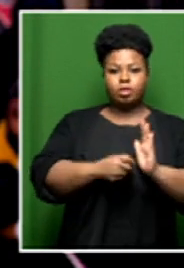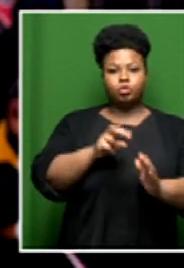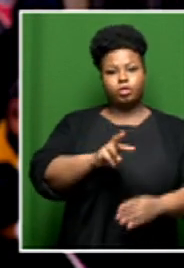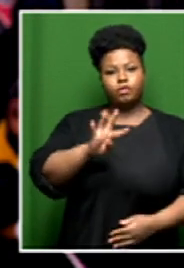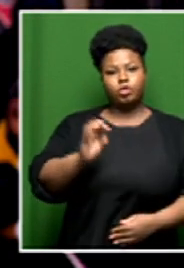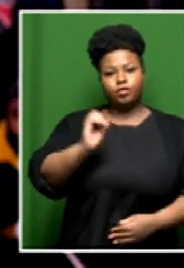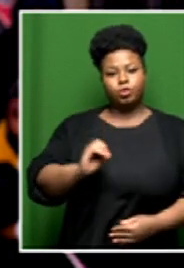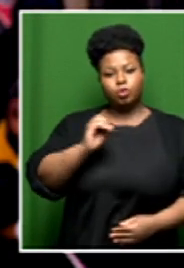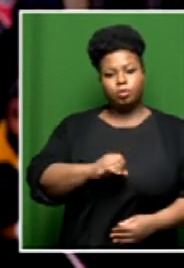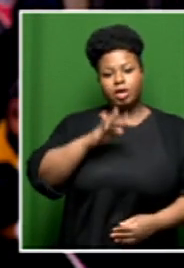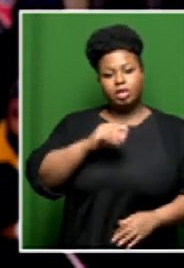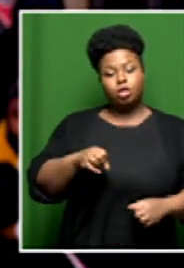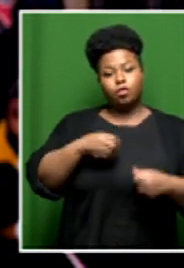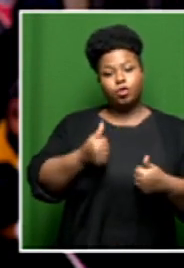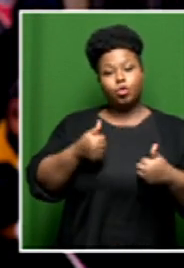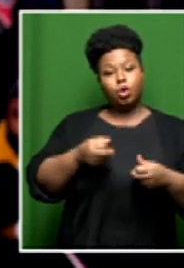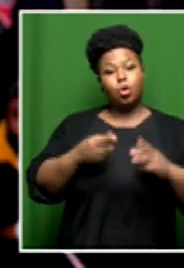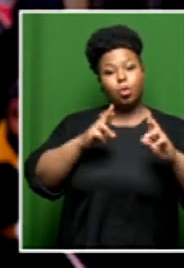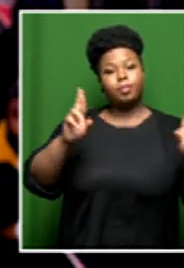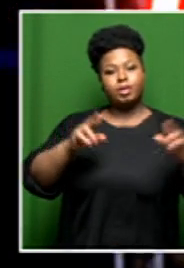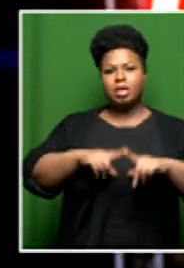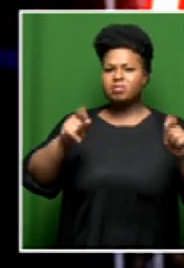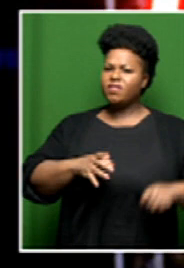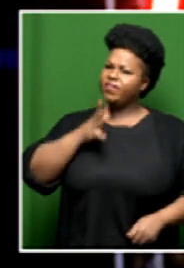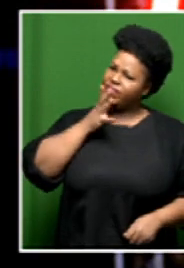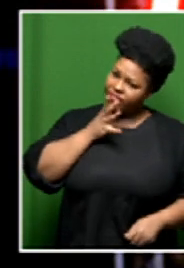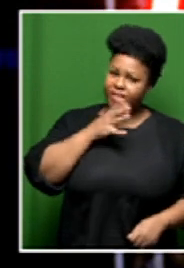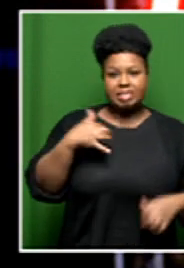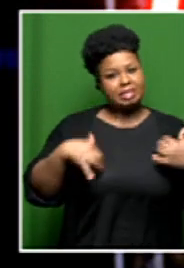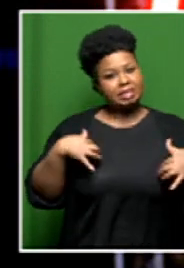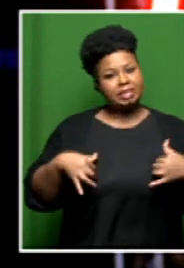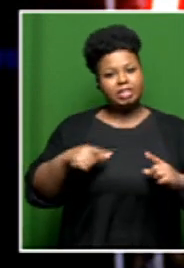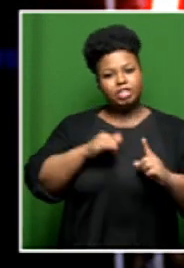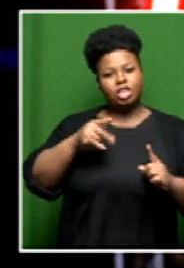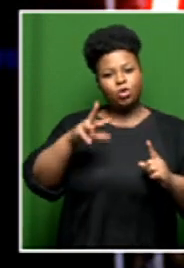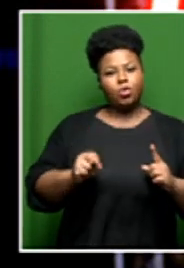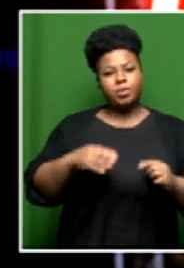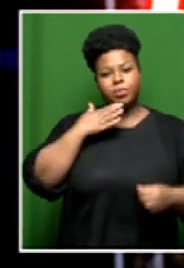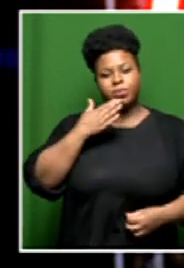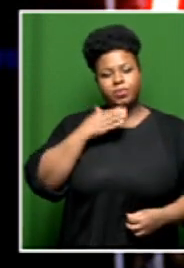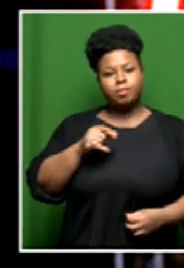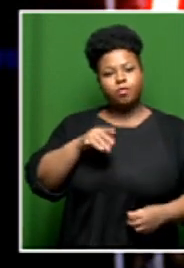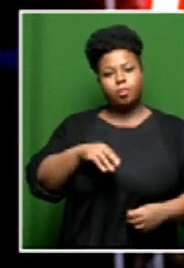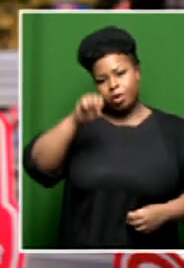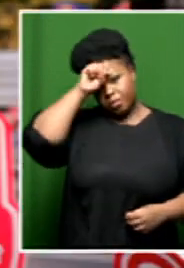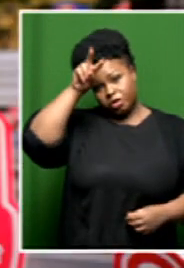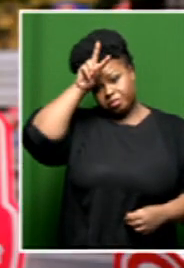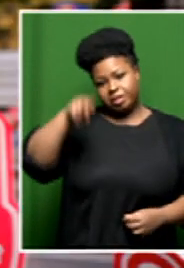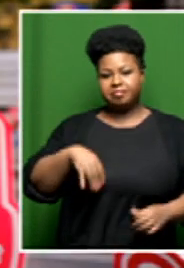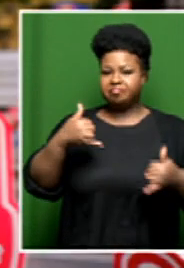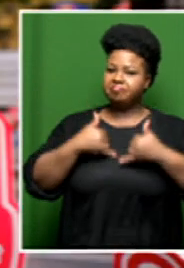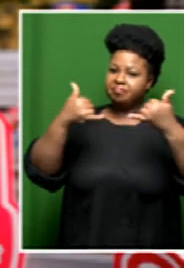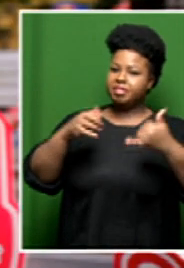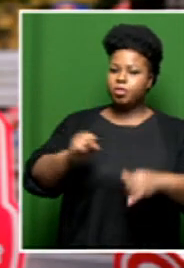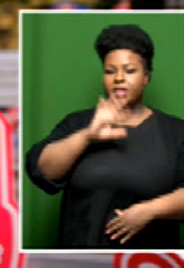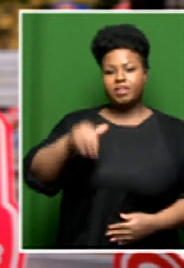of October, the Castle of Good Hope in Cape Town was filled with cheer when Shanny J, Kivido from Boksburg was crowned